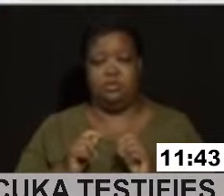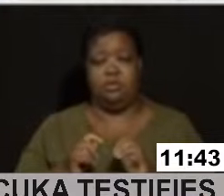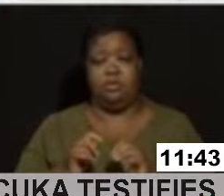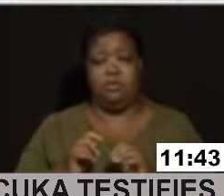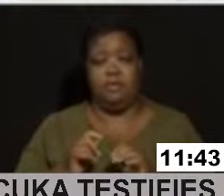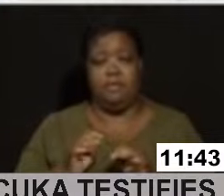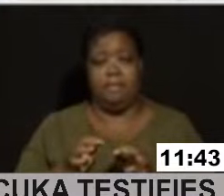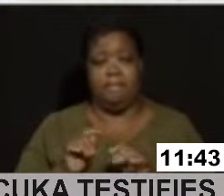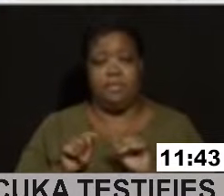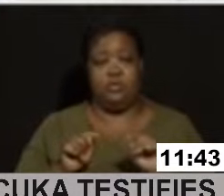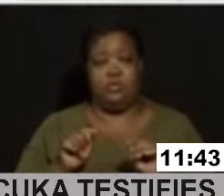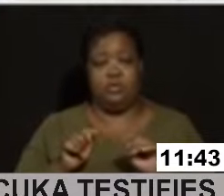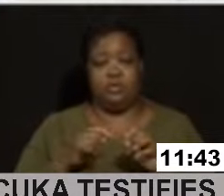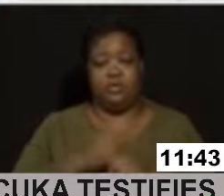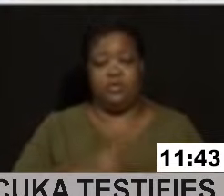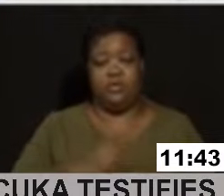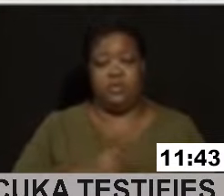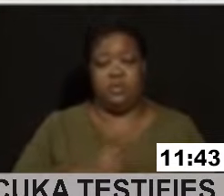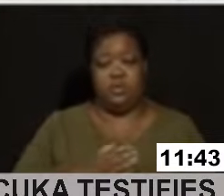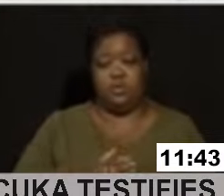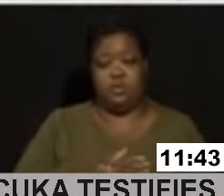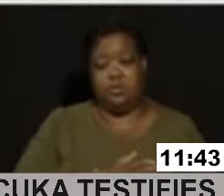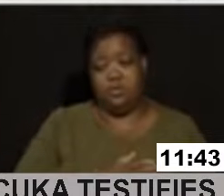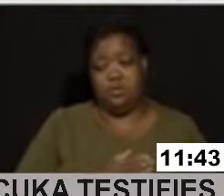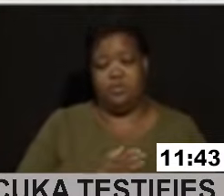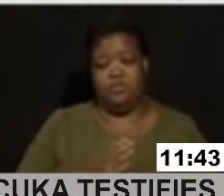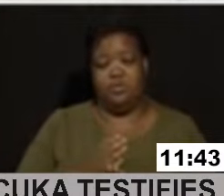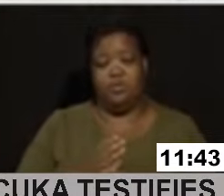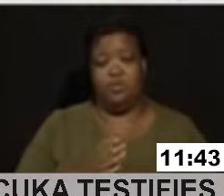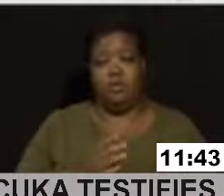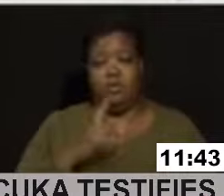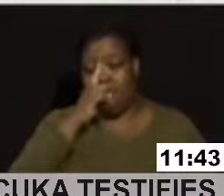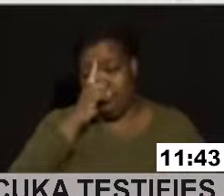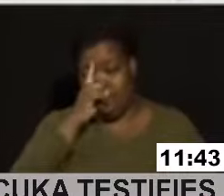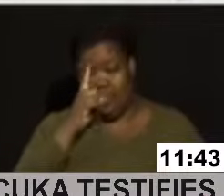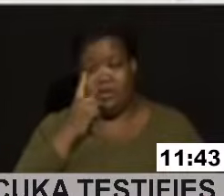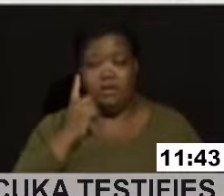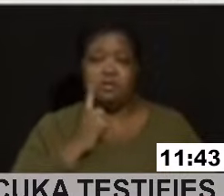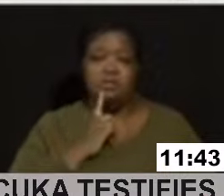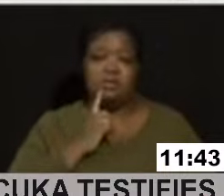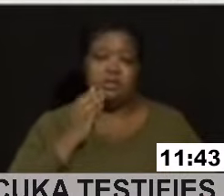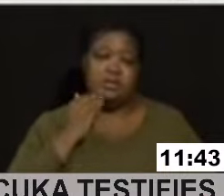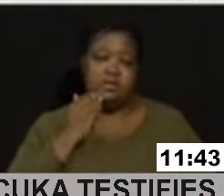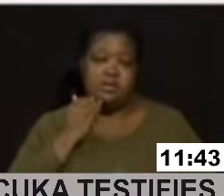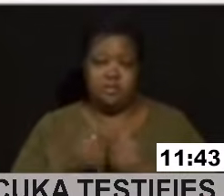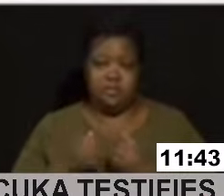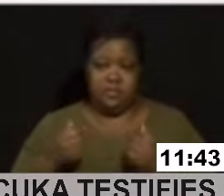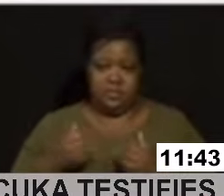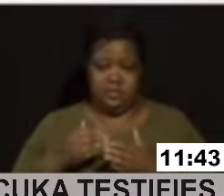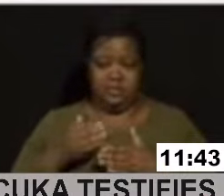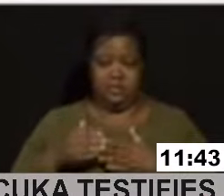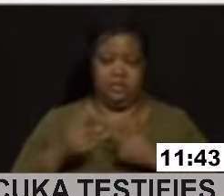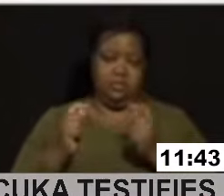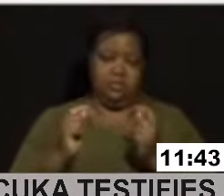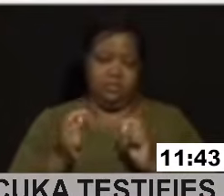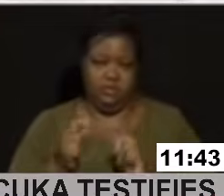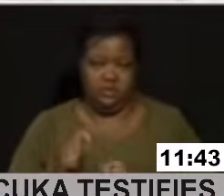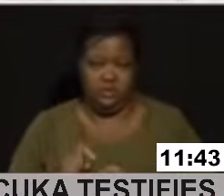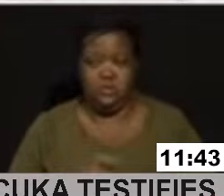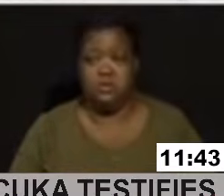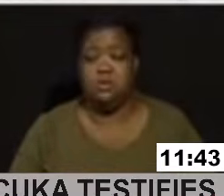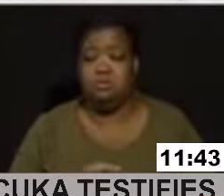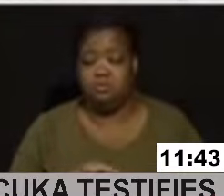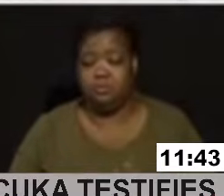prosecutorial functions previously dispersed across apartheid-era structures. That is so. And you go